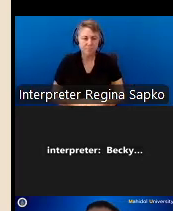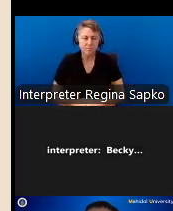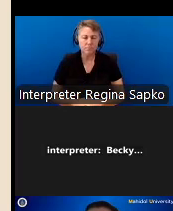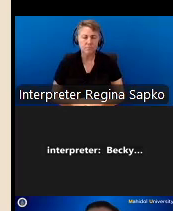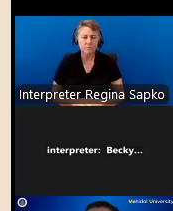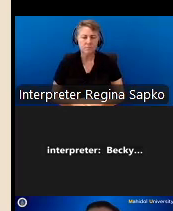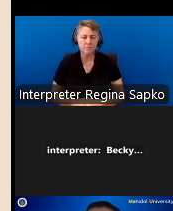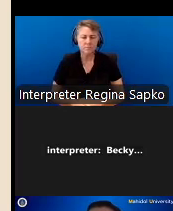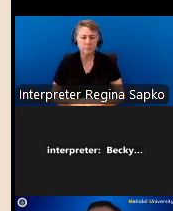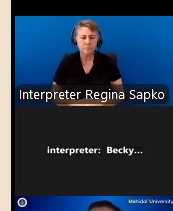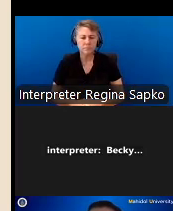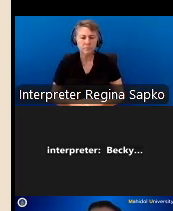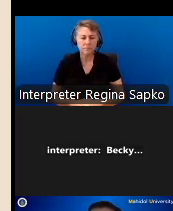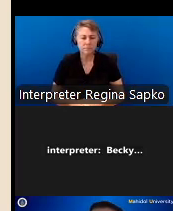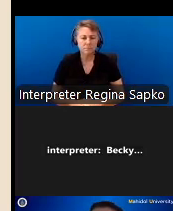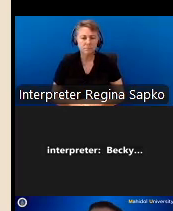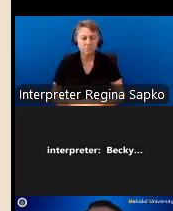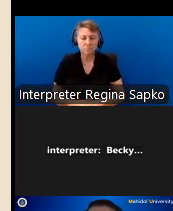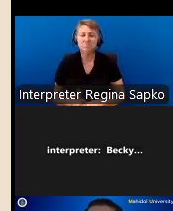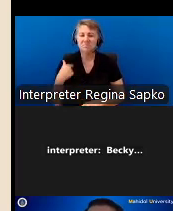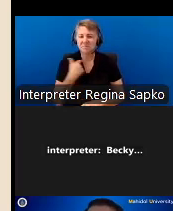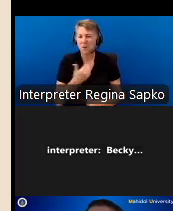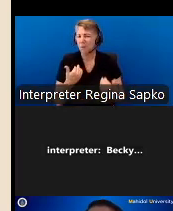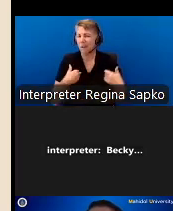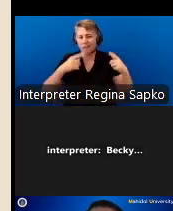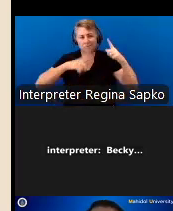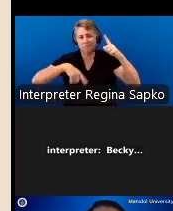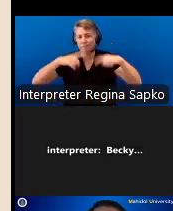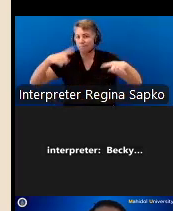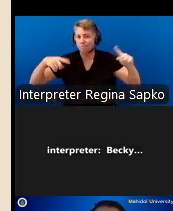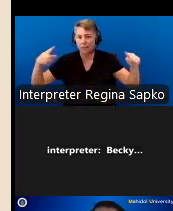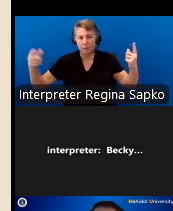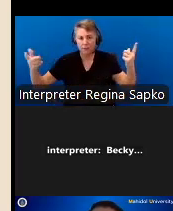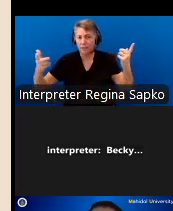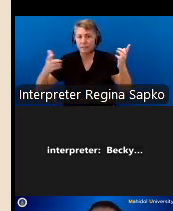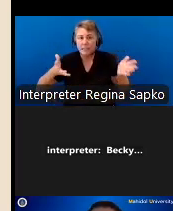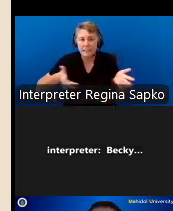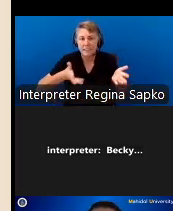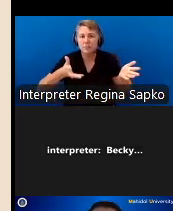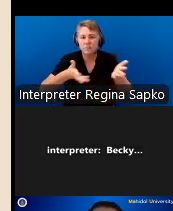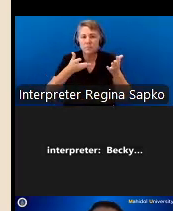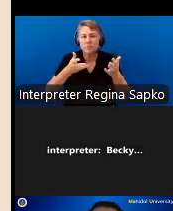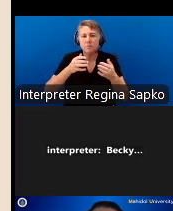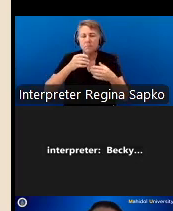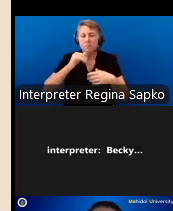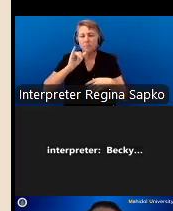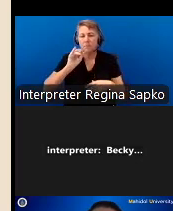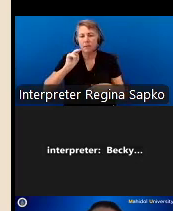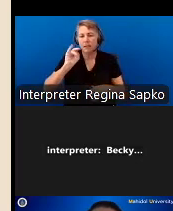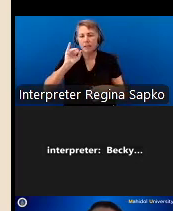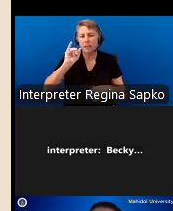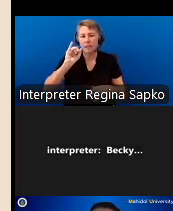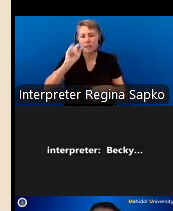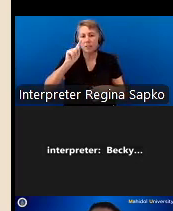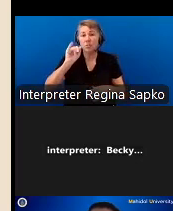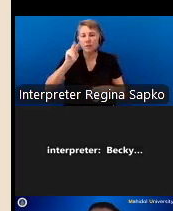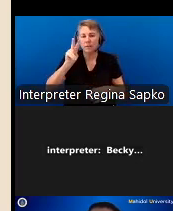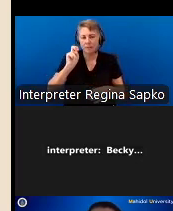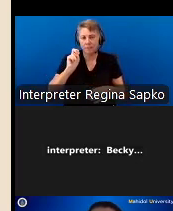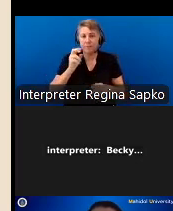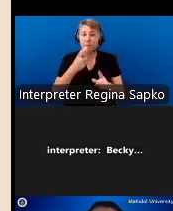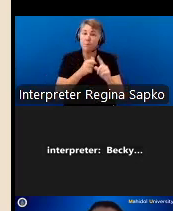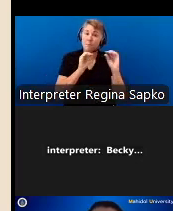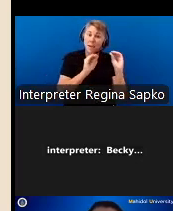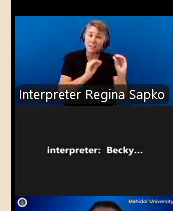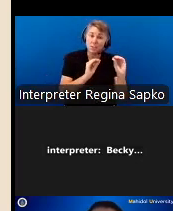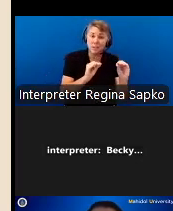various initiative facilitate transition from the education to employment for a